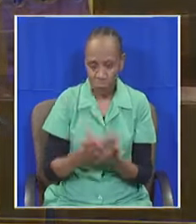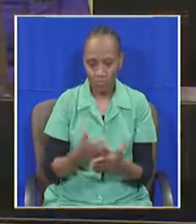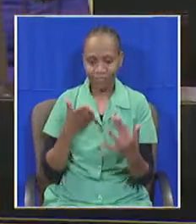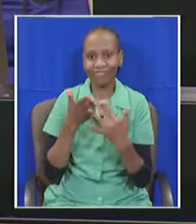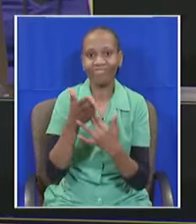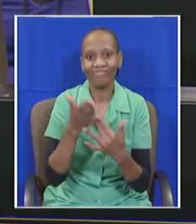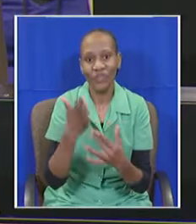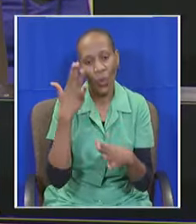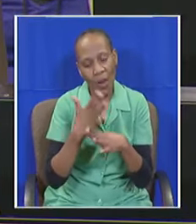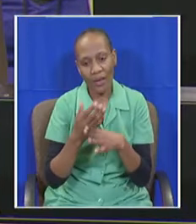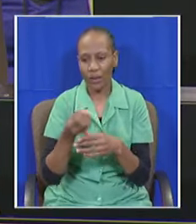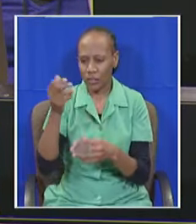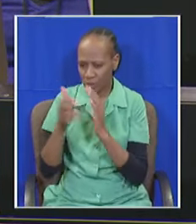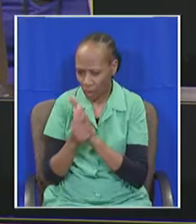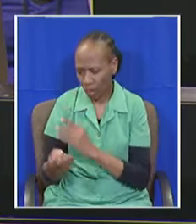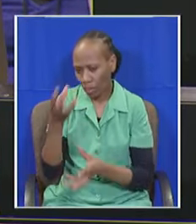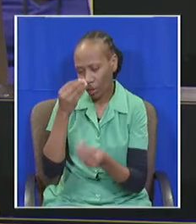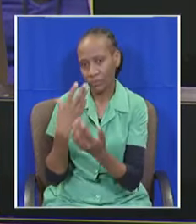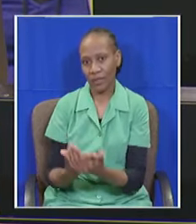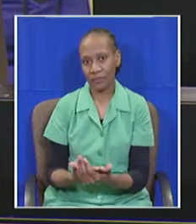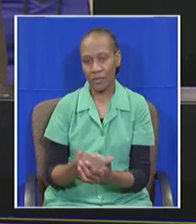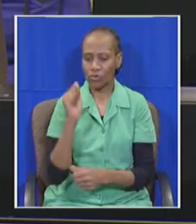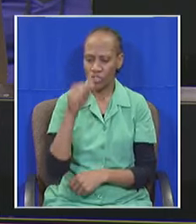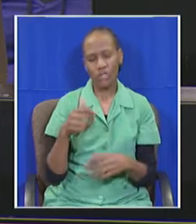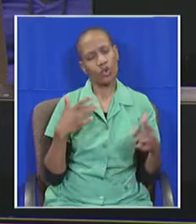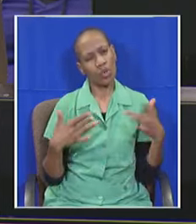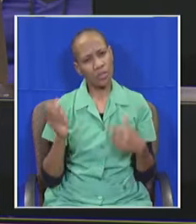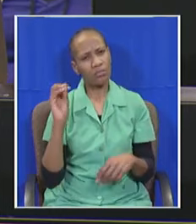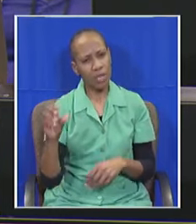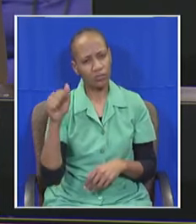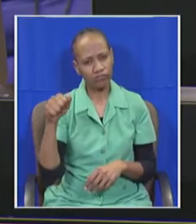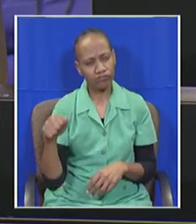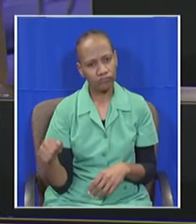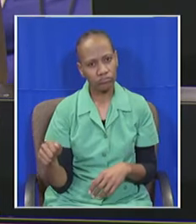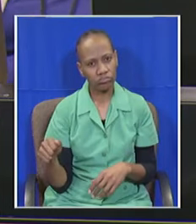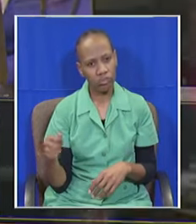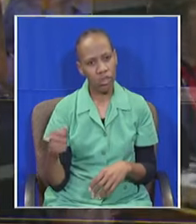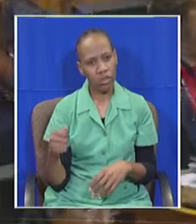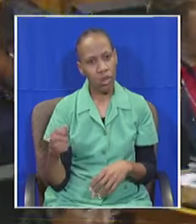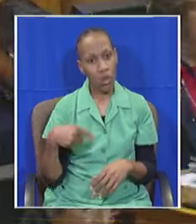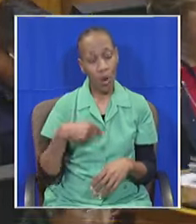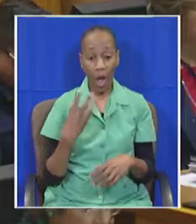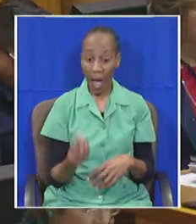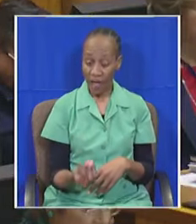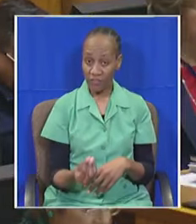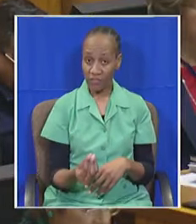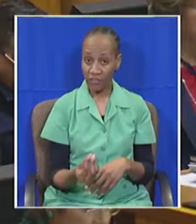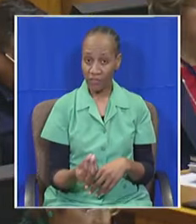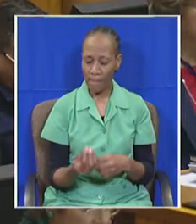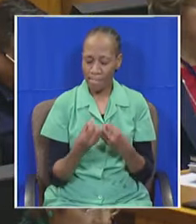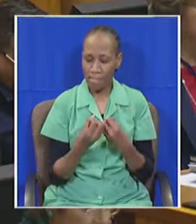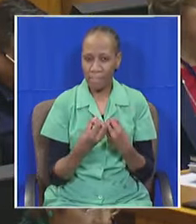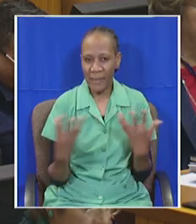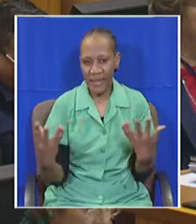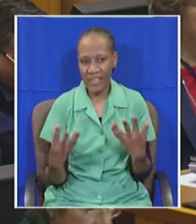and practical knowledge. It is indeed concerning, honorable members, that we have a number of